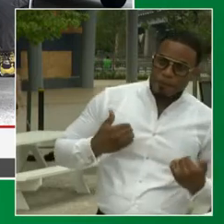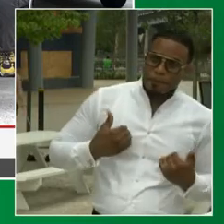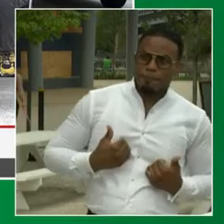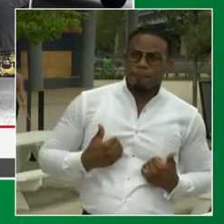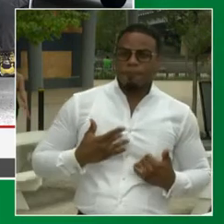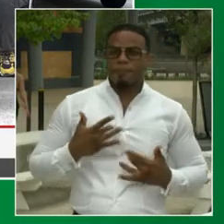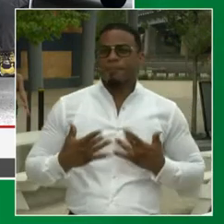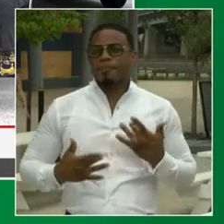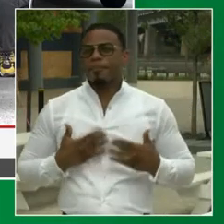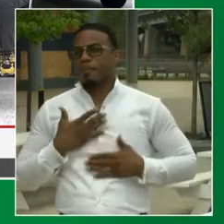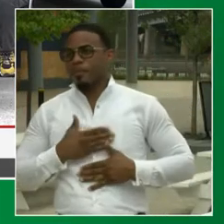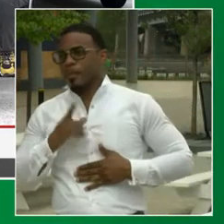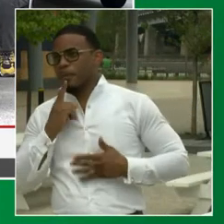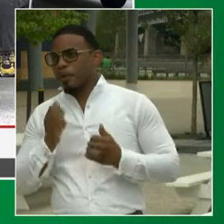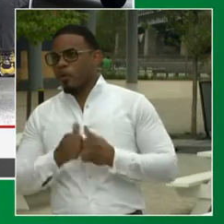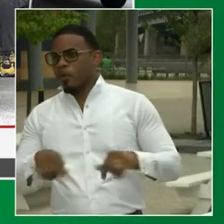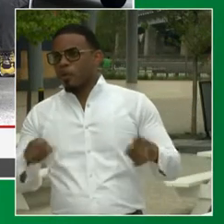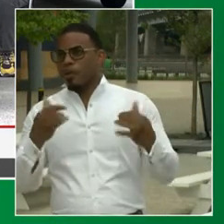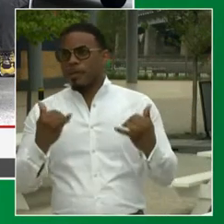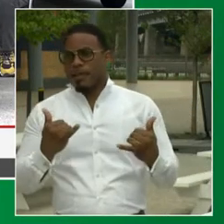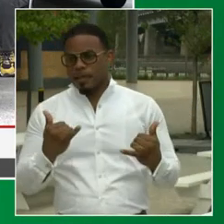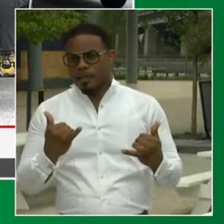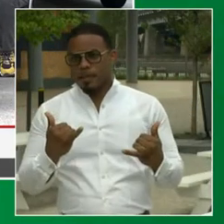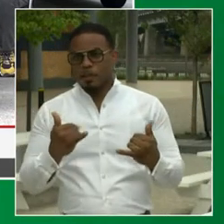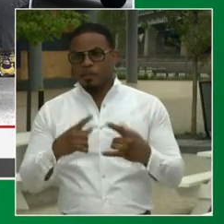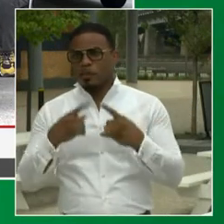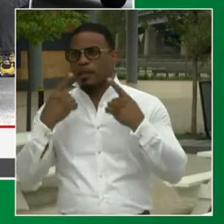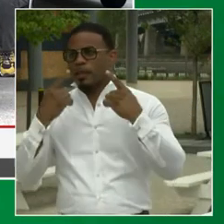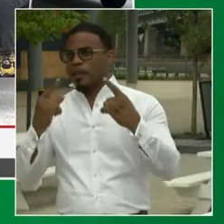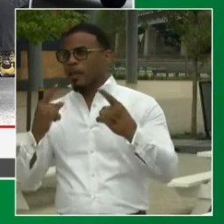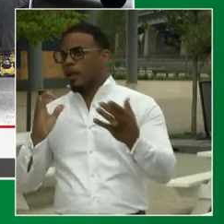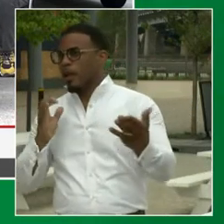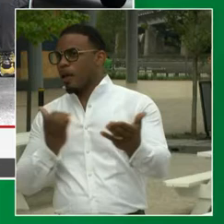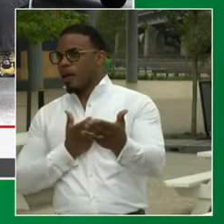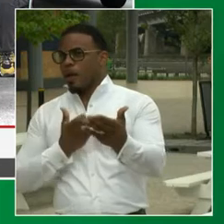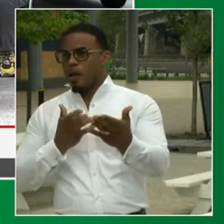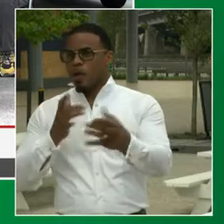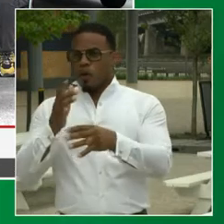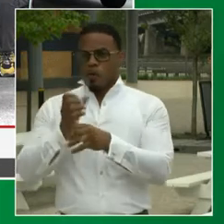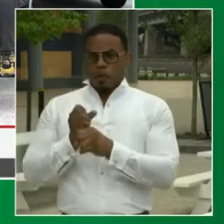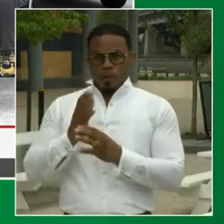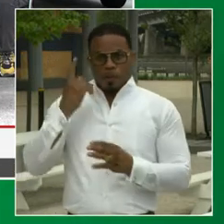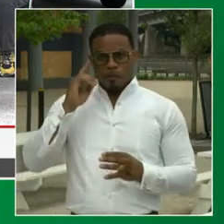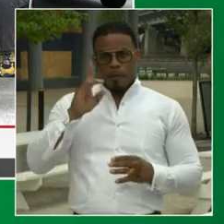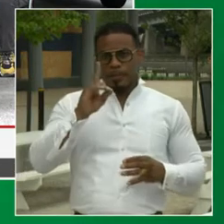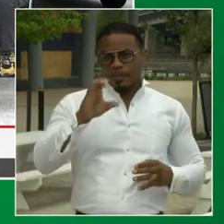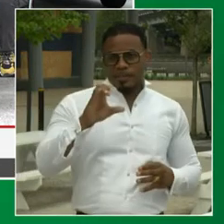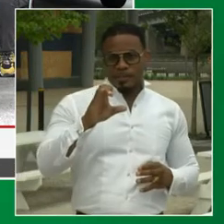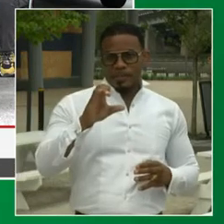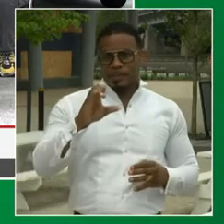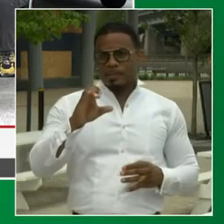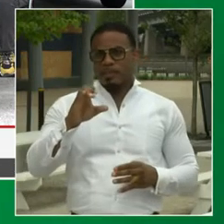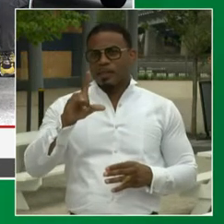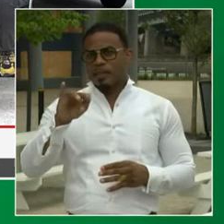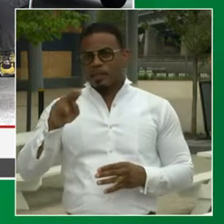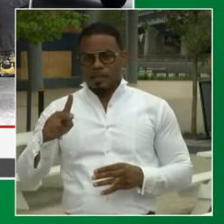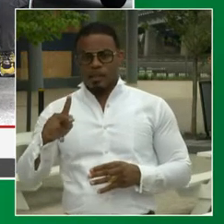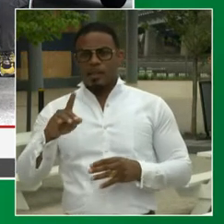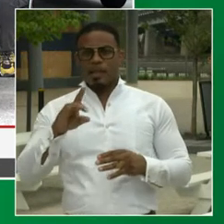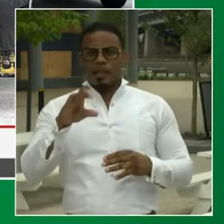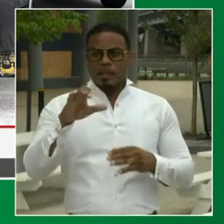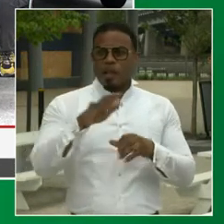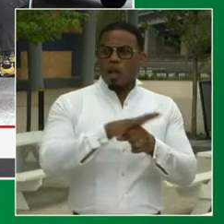am extremely pleased to be with you today and to announce our recipients for the DC LEAF, the DC